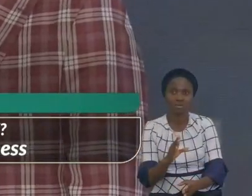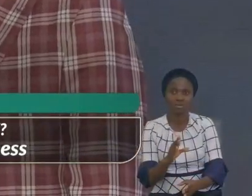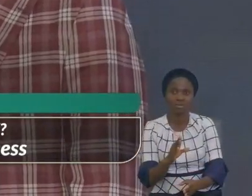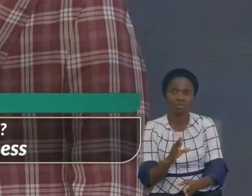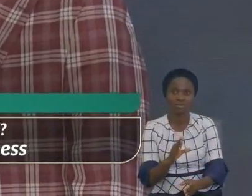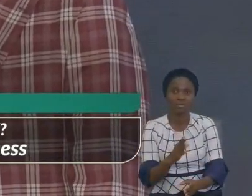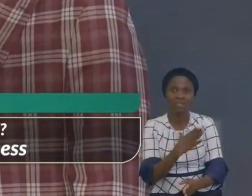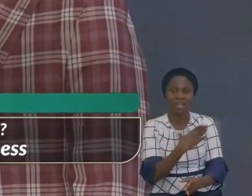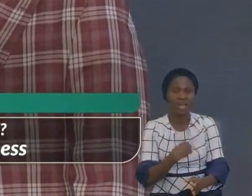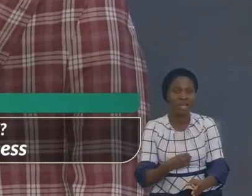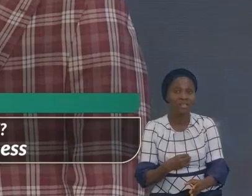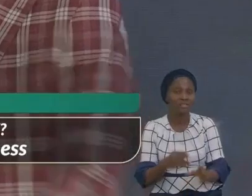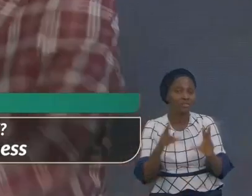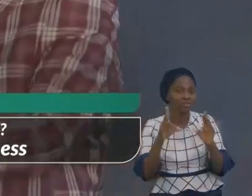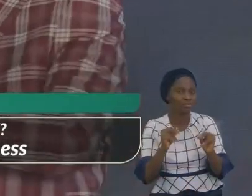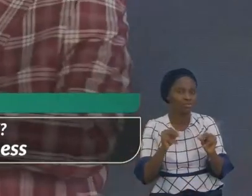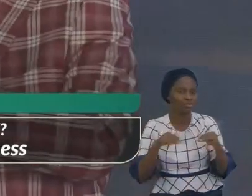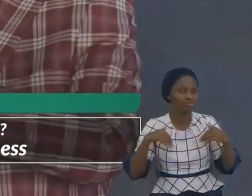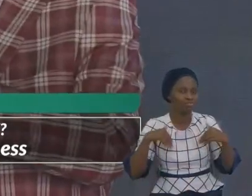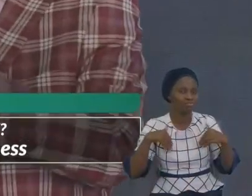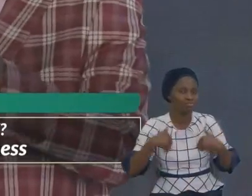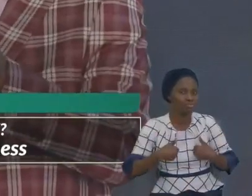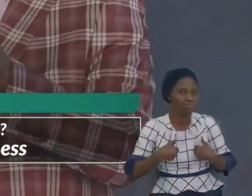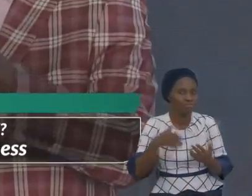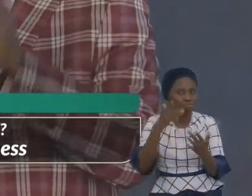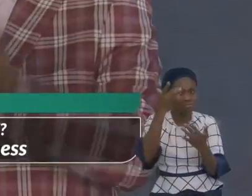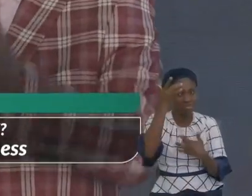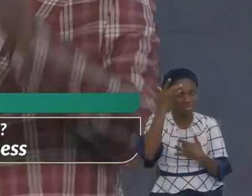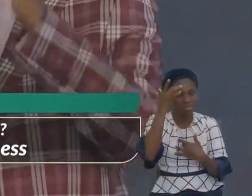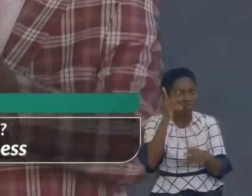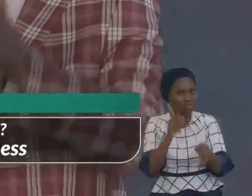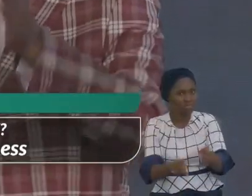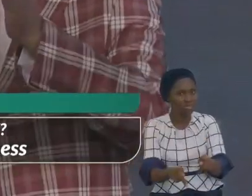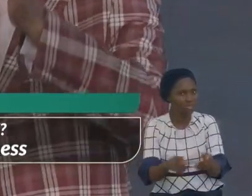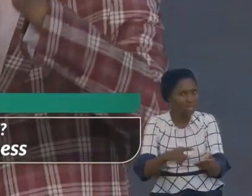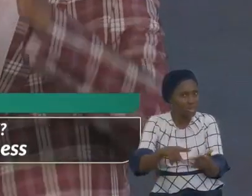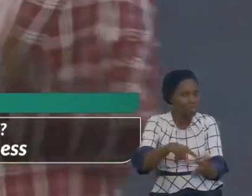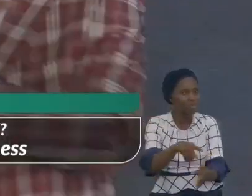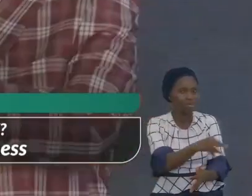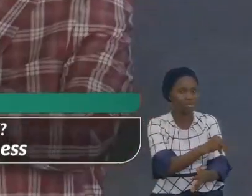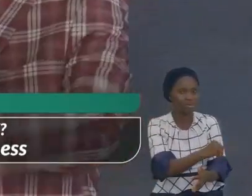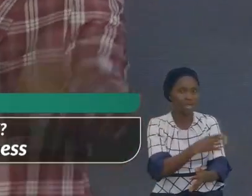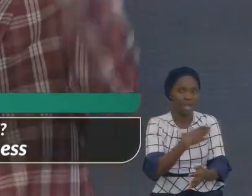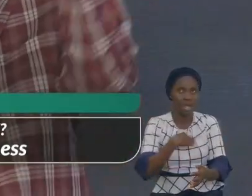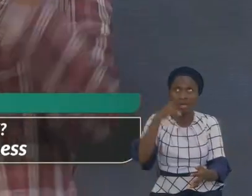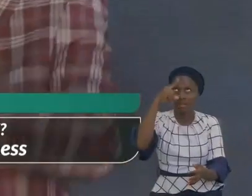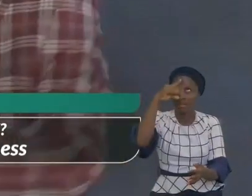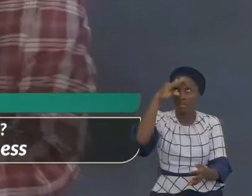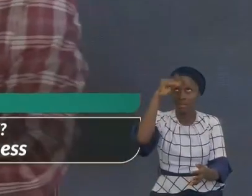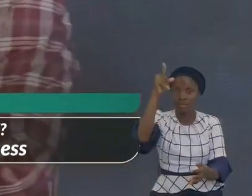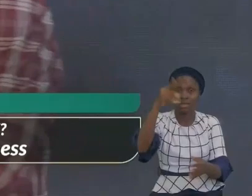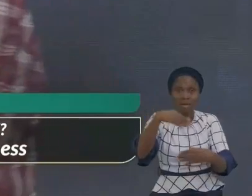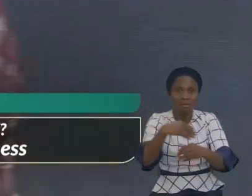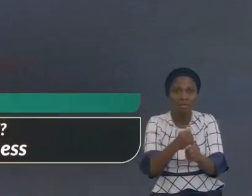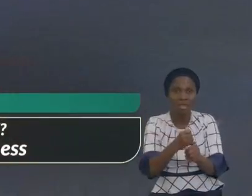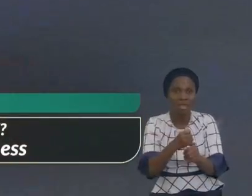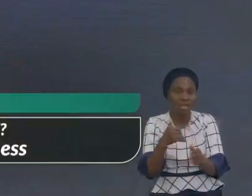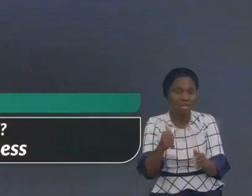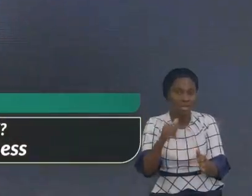the healing covenant with them. He said, I am the Lord that healeth thee.